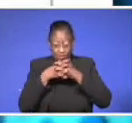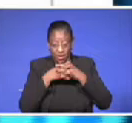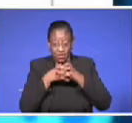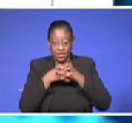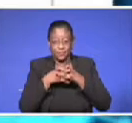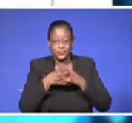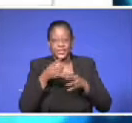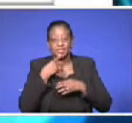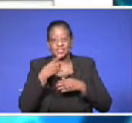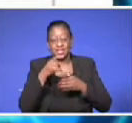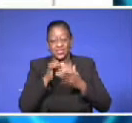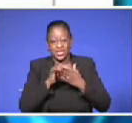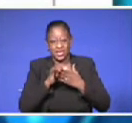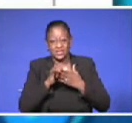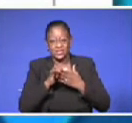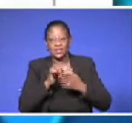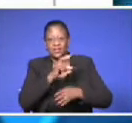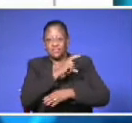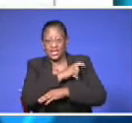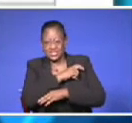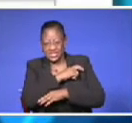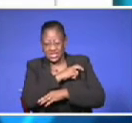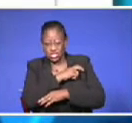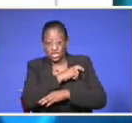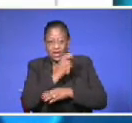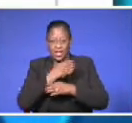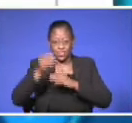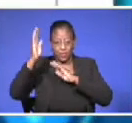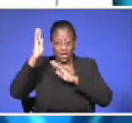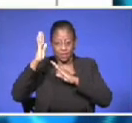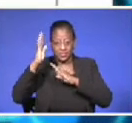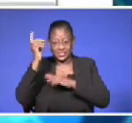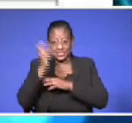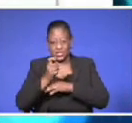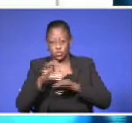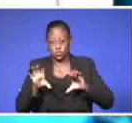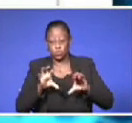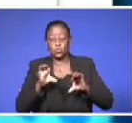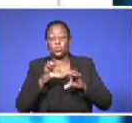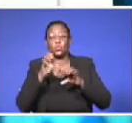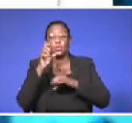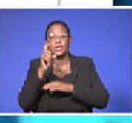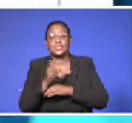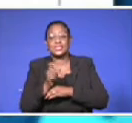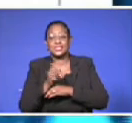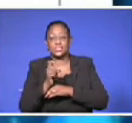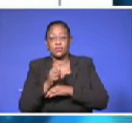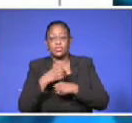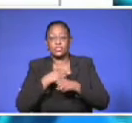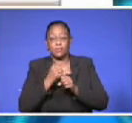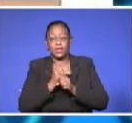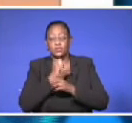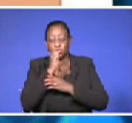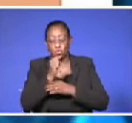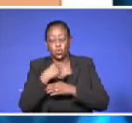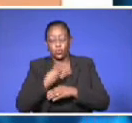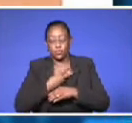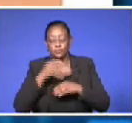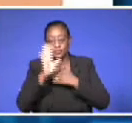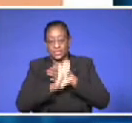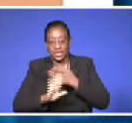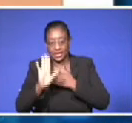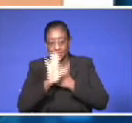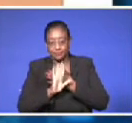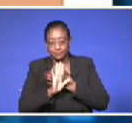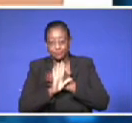realities when it comes to vaccination rates, and the Bahamas must do what is necessary to keep cases manageable. When you have a